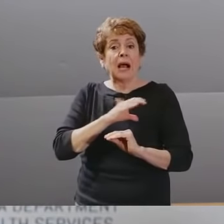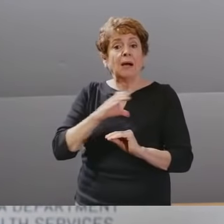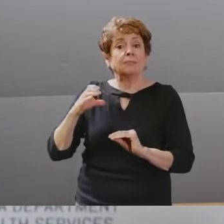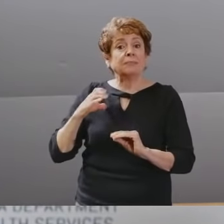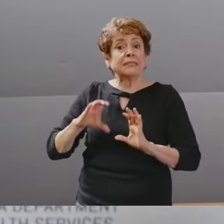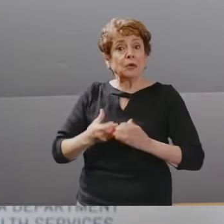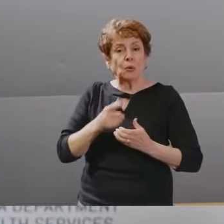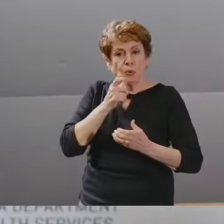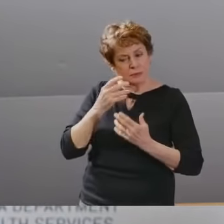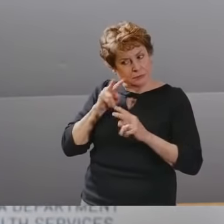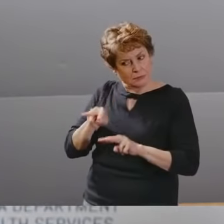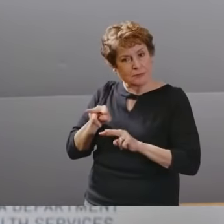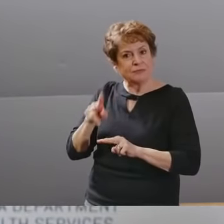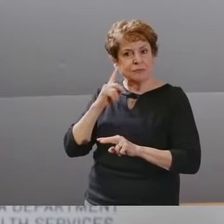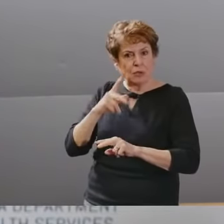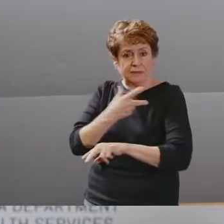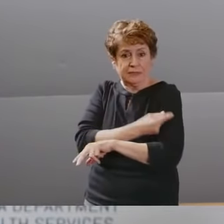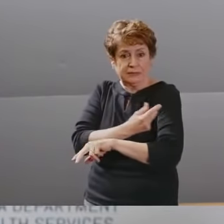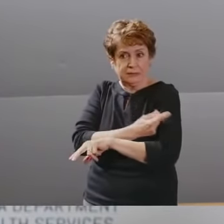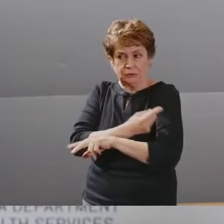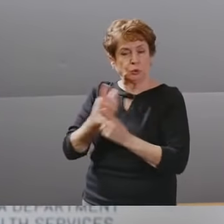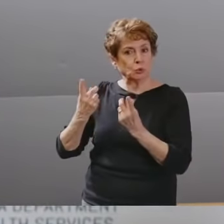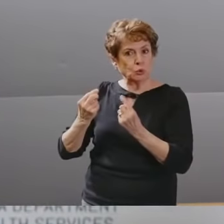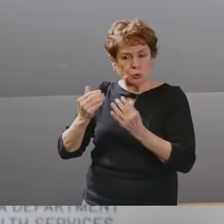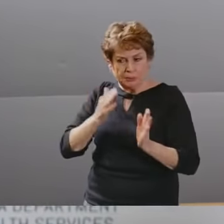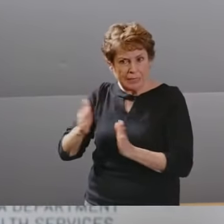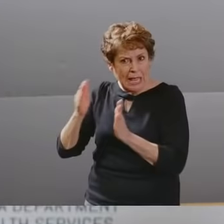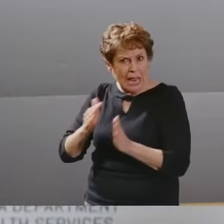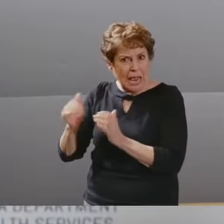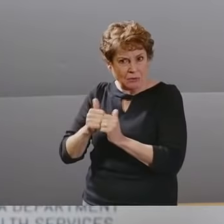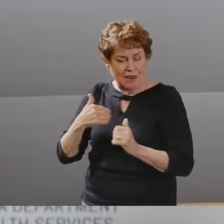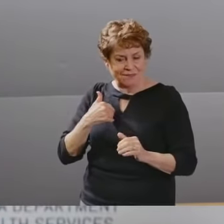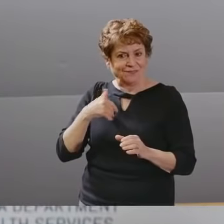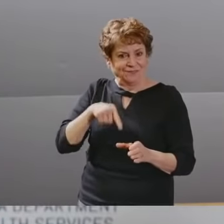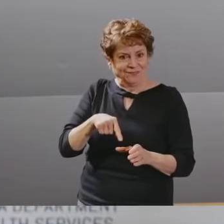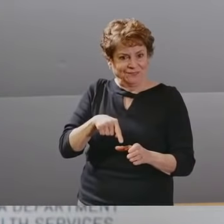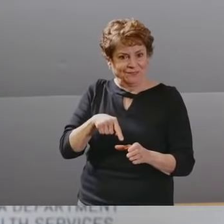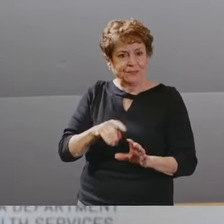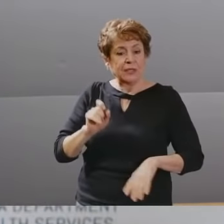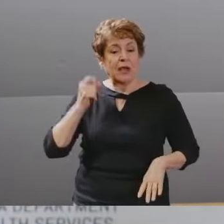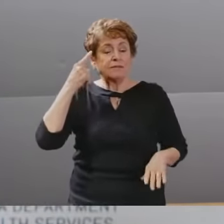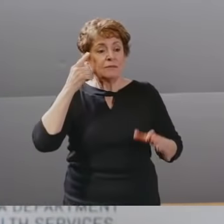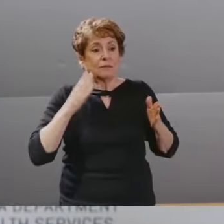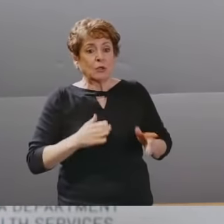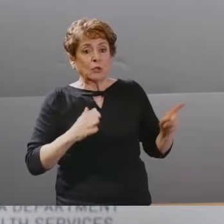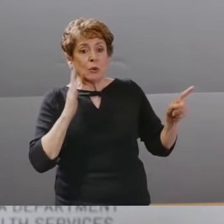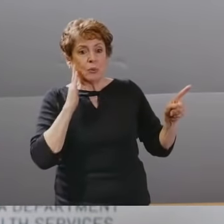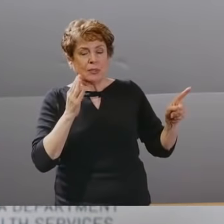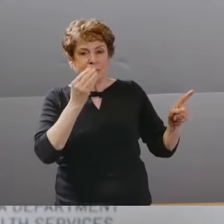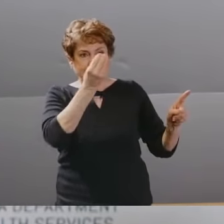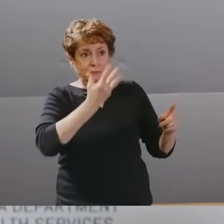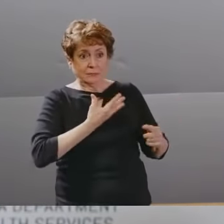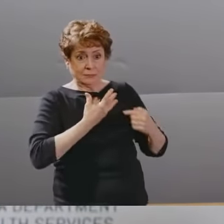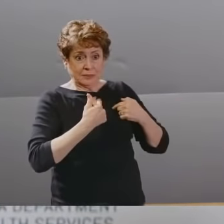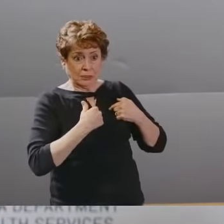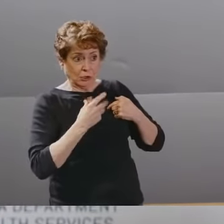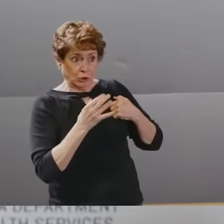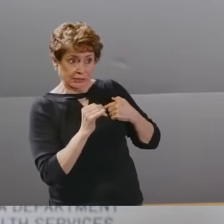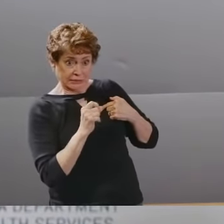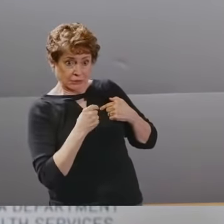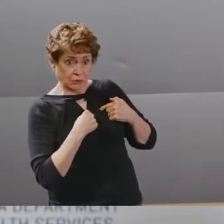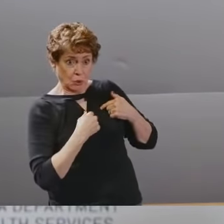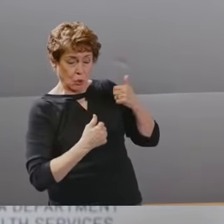authorization. They will tell us, the government will tell us what groups should be prioritized. But you are absolutely correct. It's going to